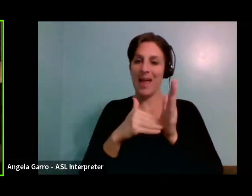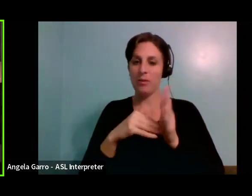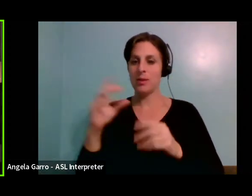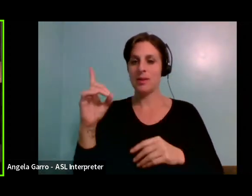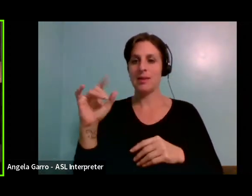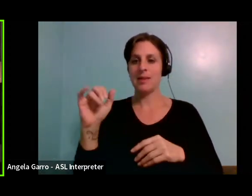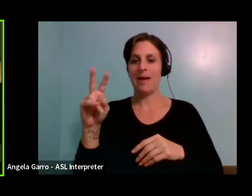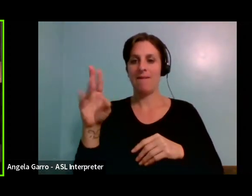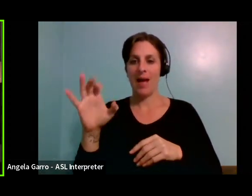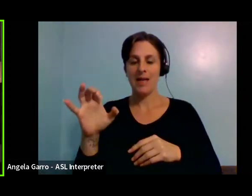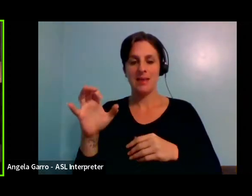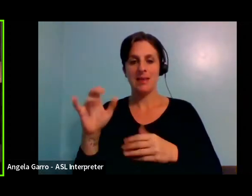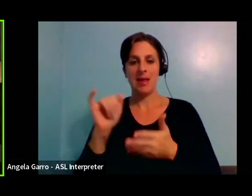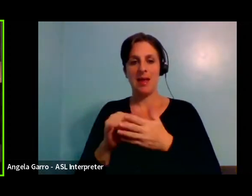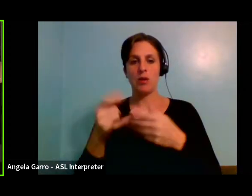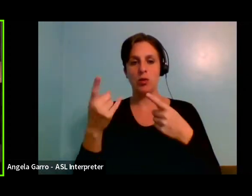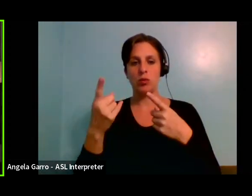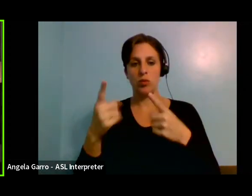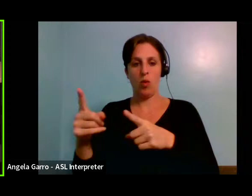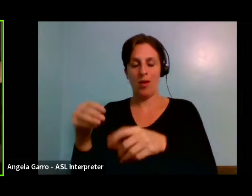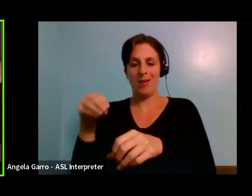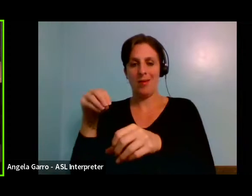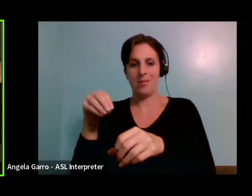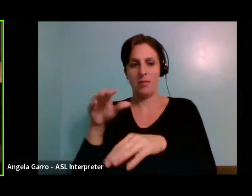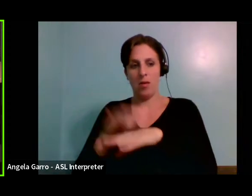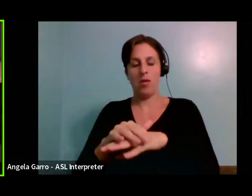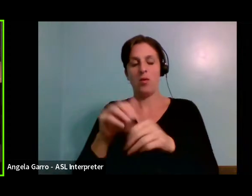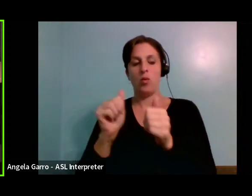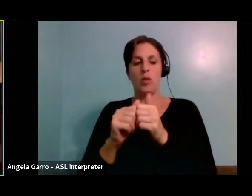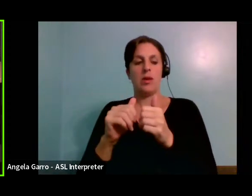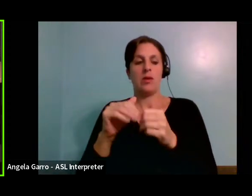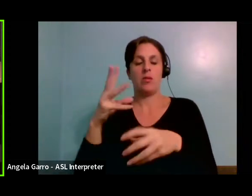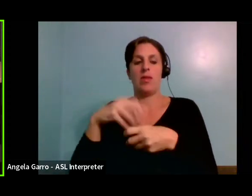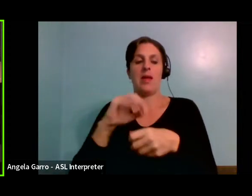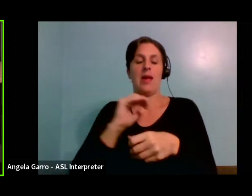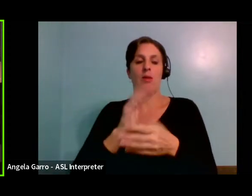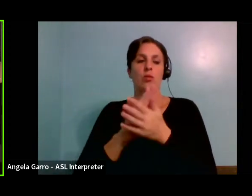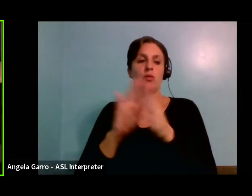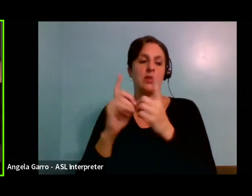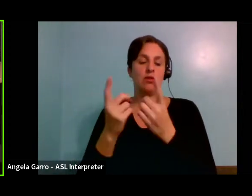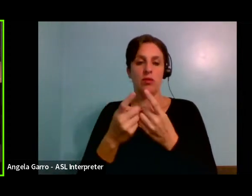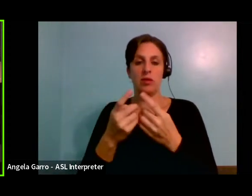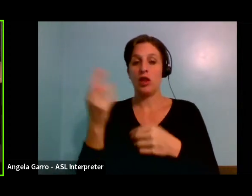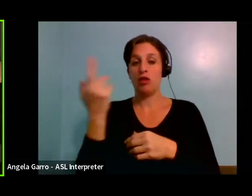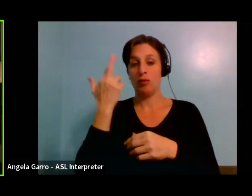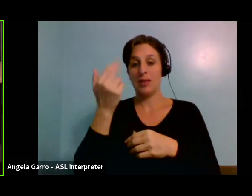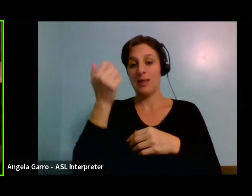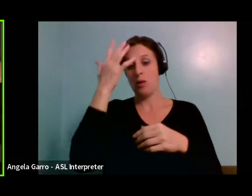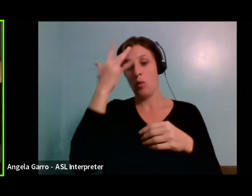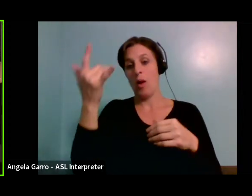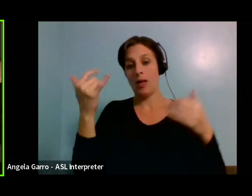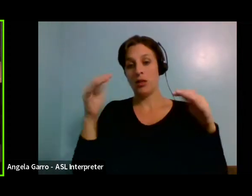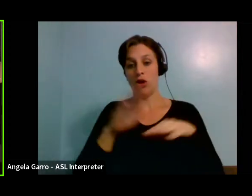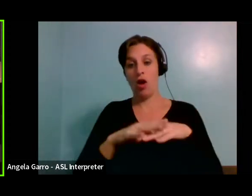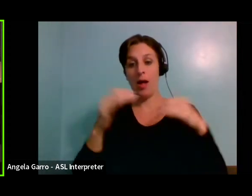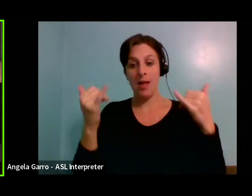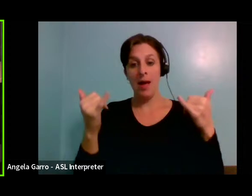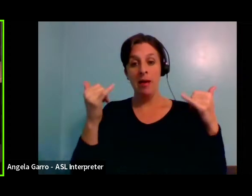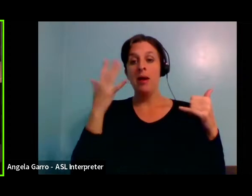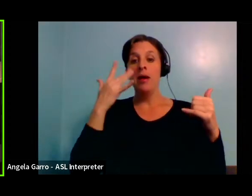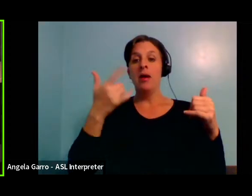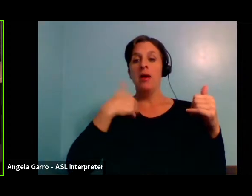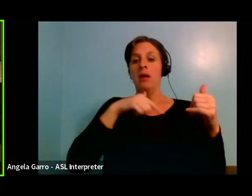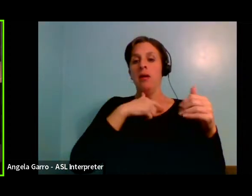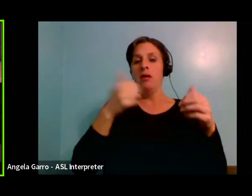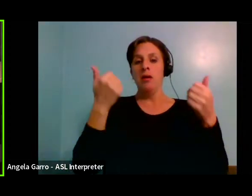are going on within our school districts. So the reason it's on now is that we're trying to